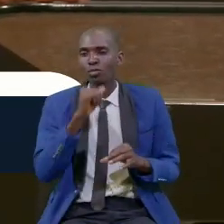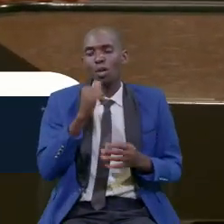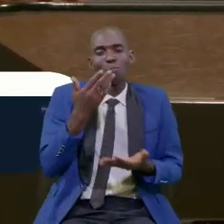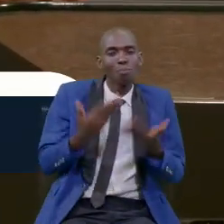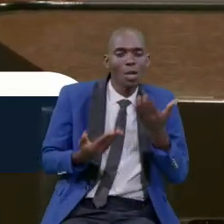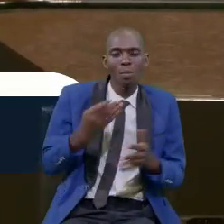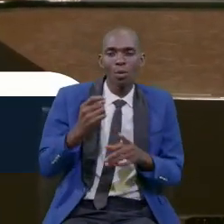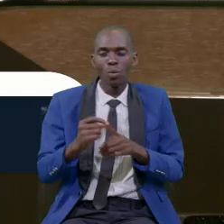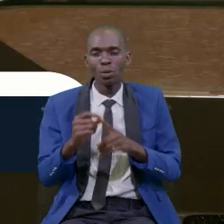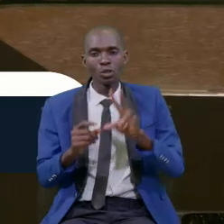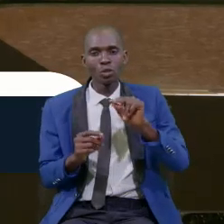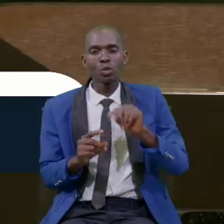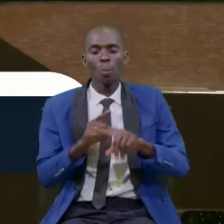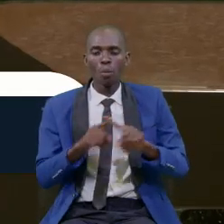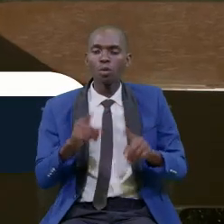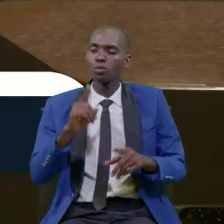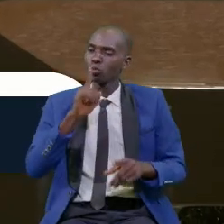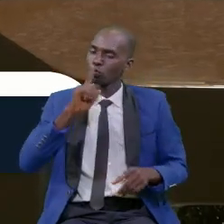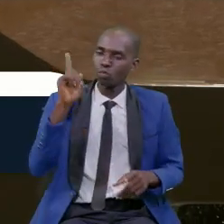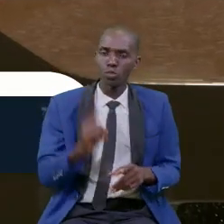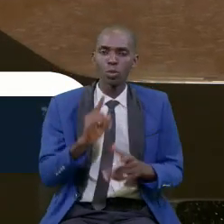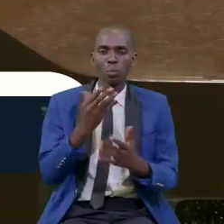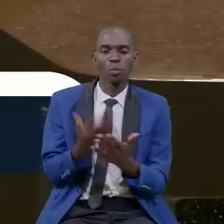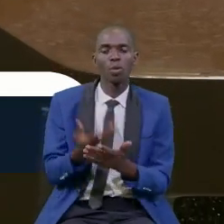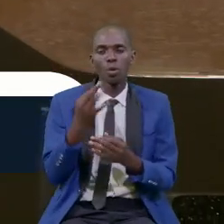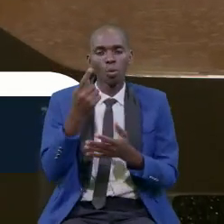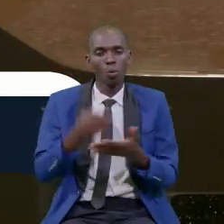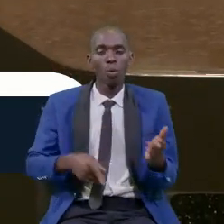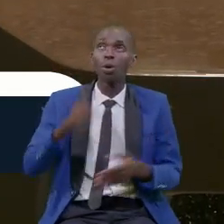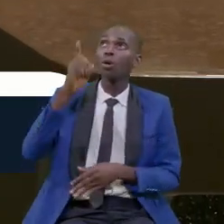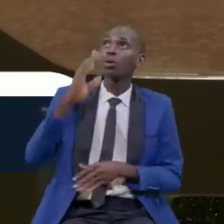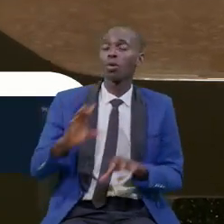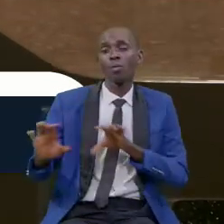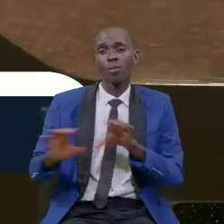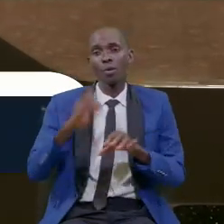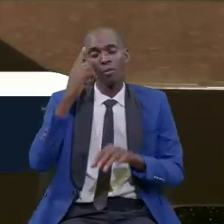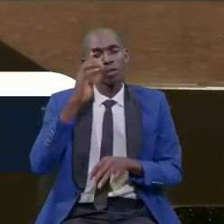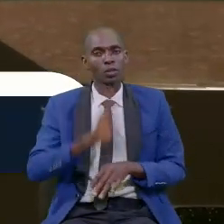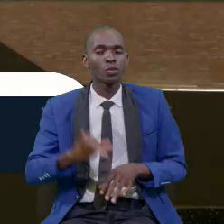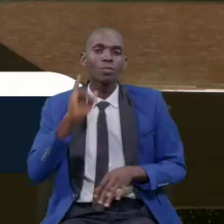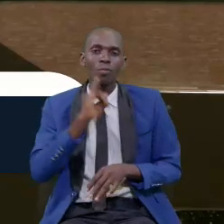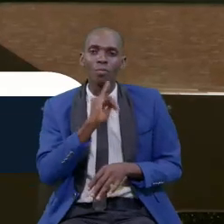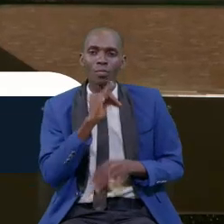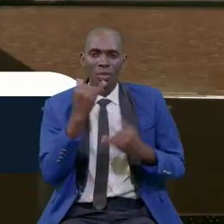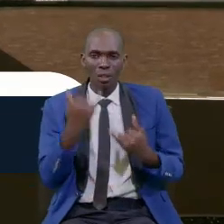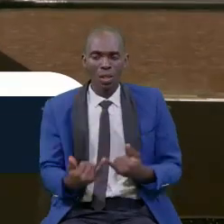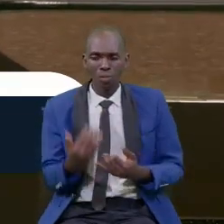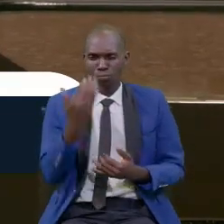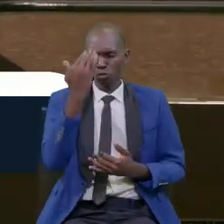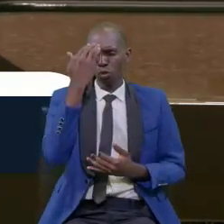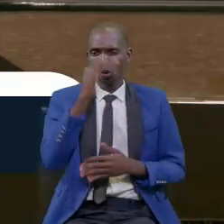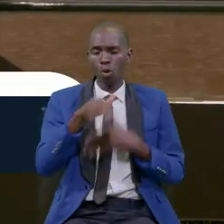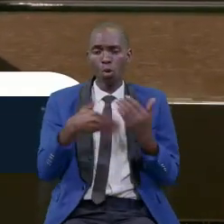what God had done for the children of Israel. And so, perceiving those facts, she